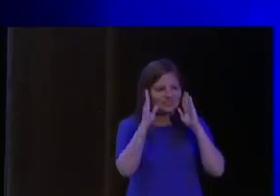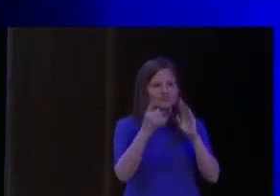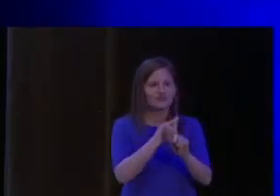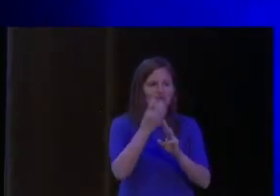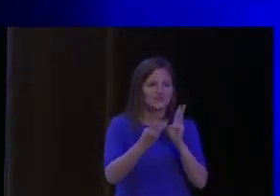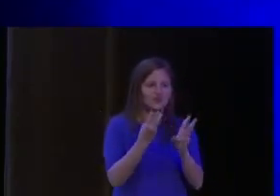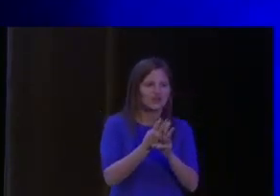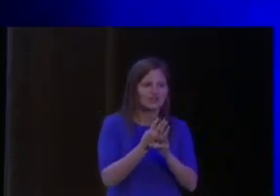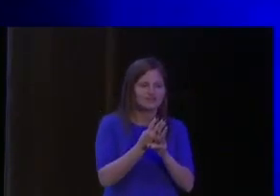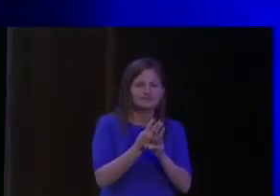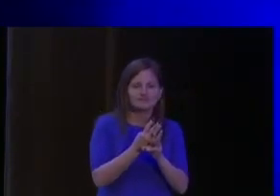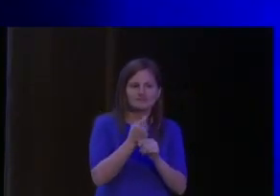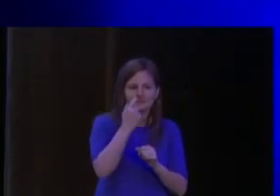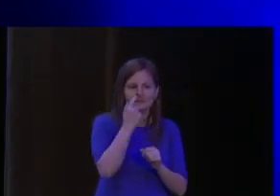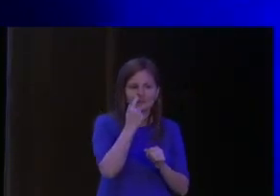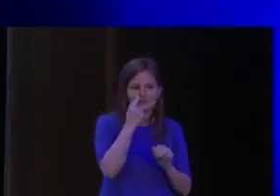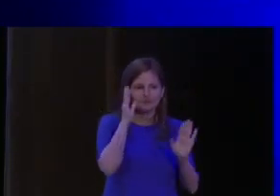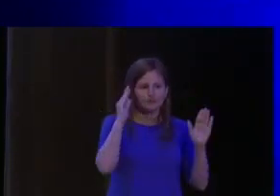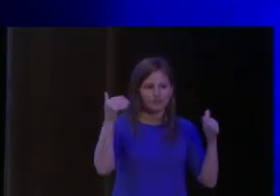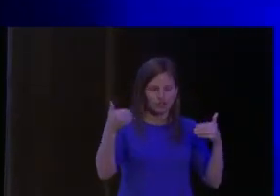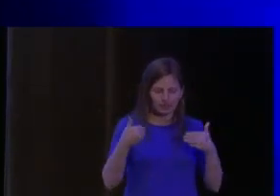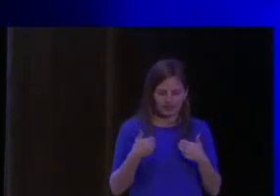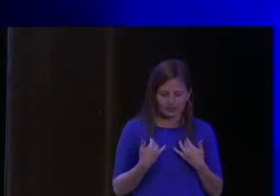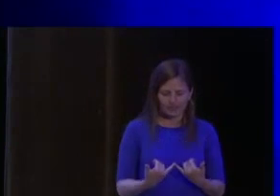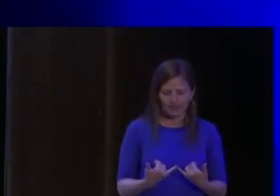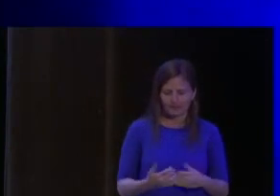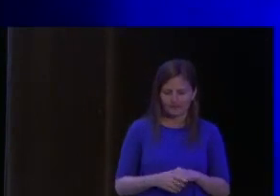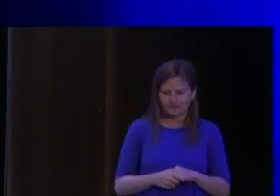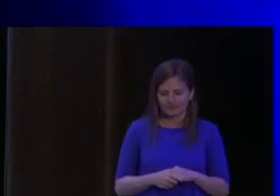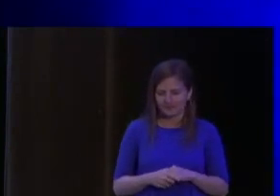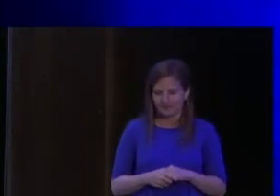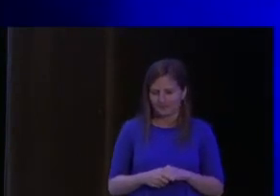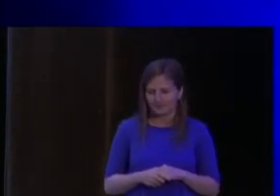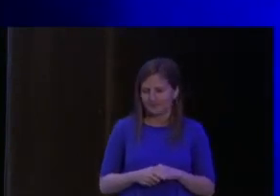world and to turn within with me right now.